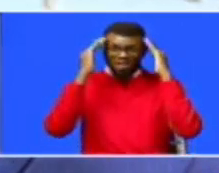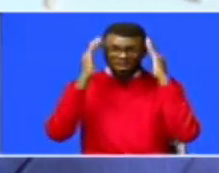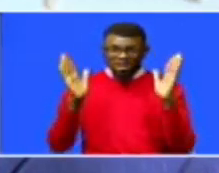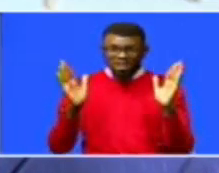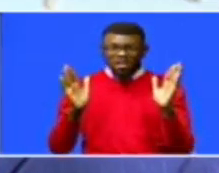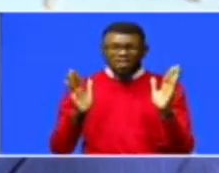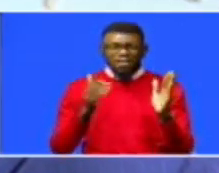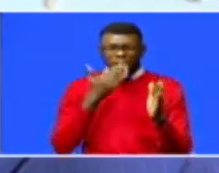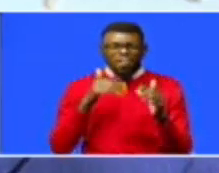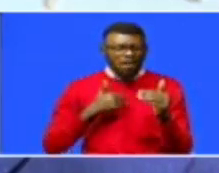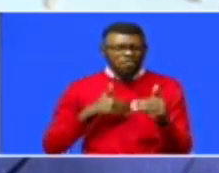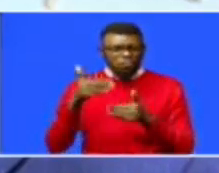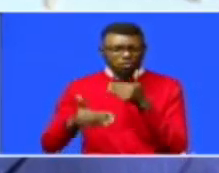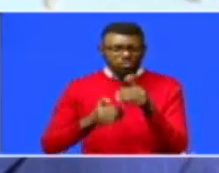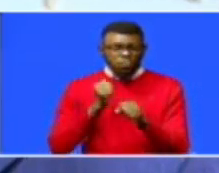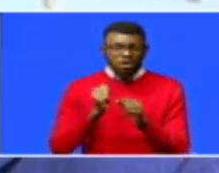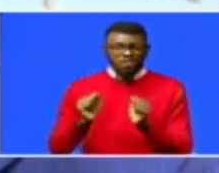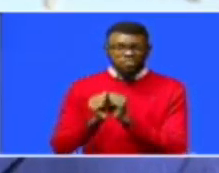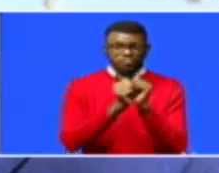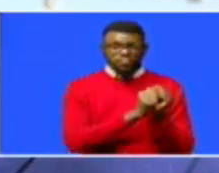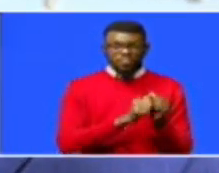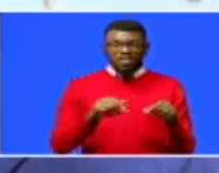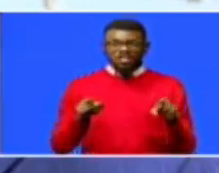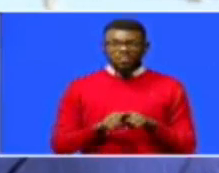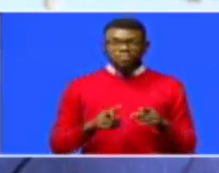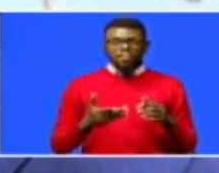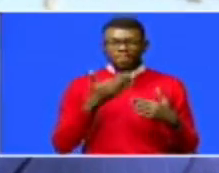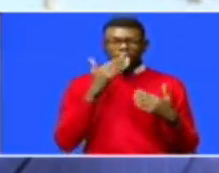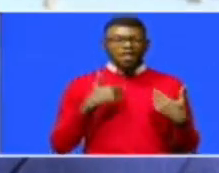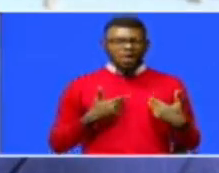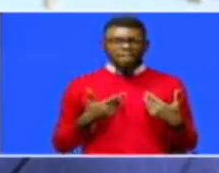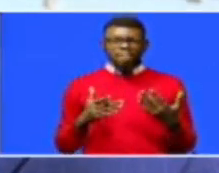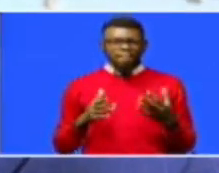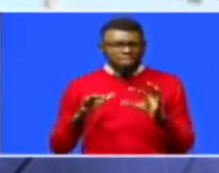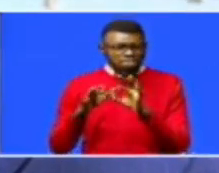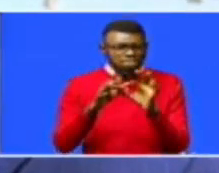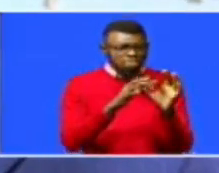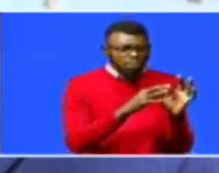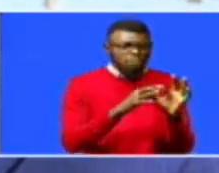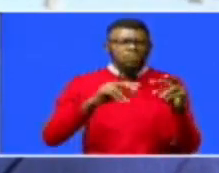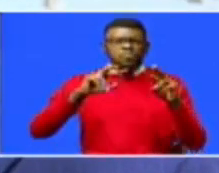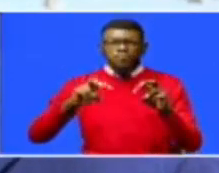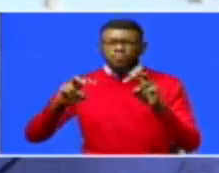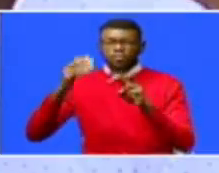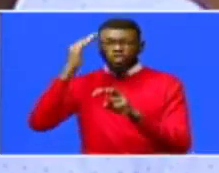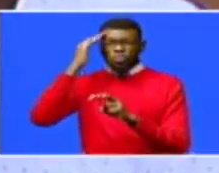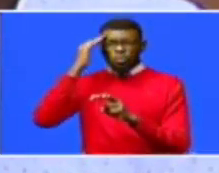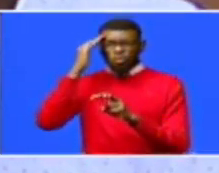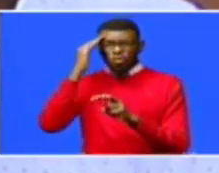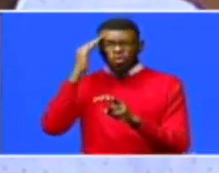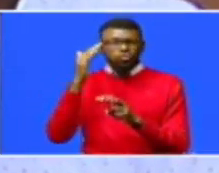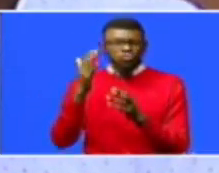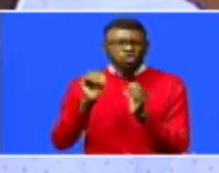early warning processes together, by having networks of intelligence systems together,